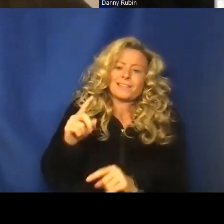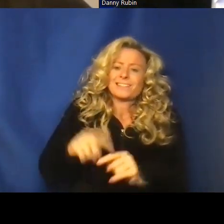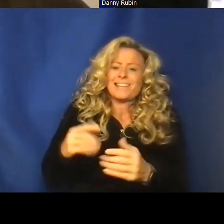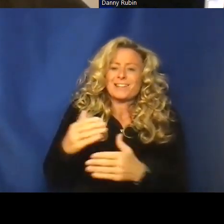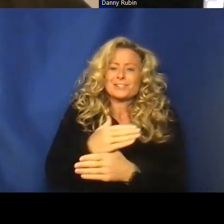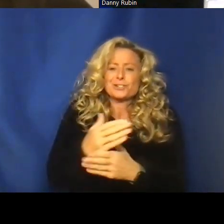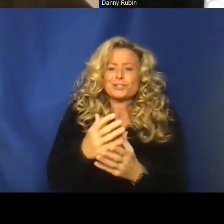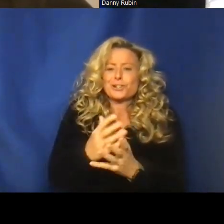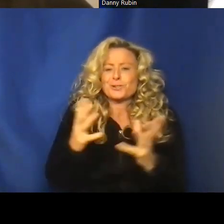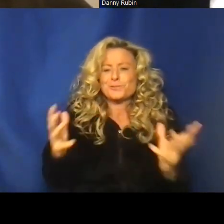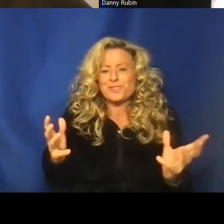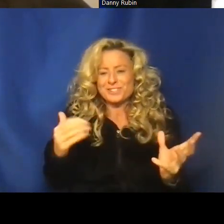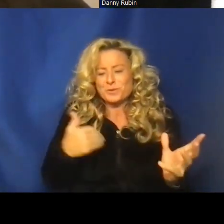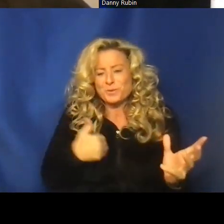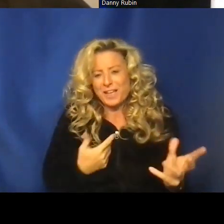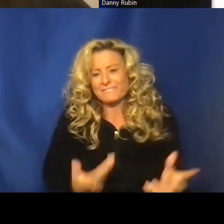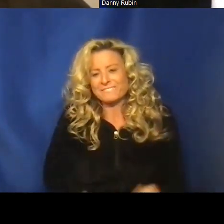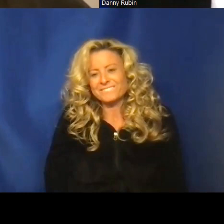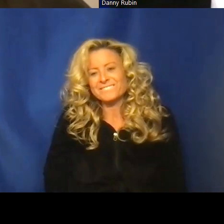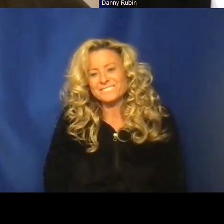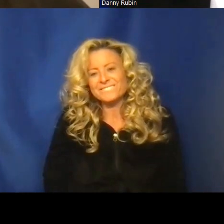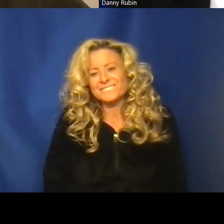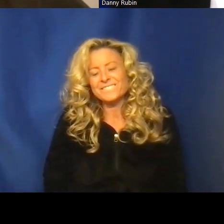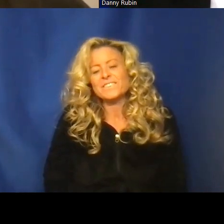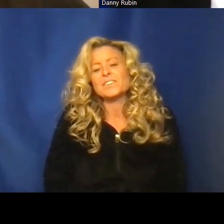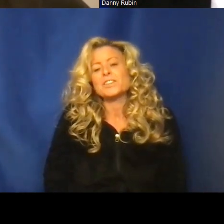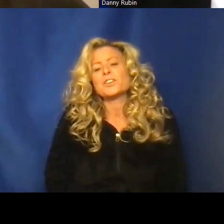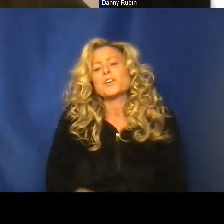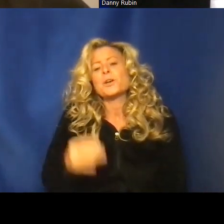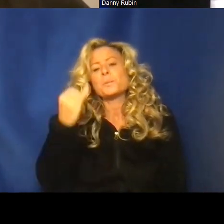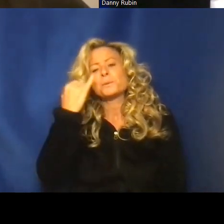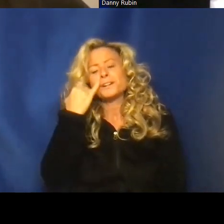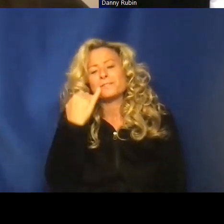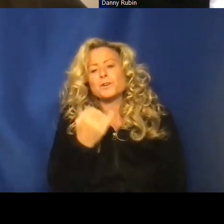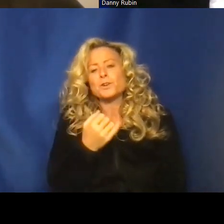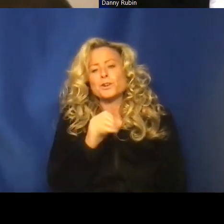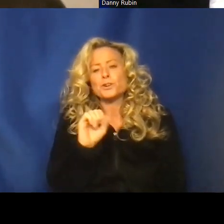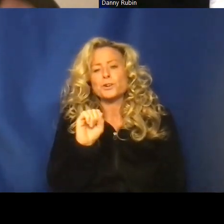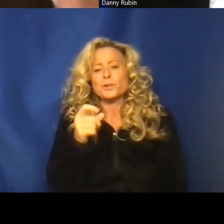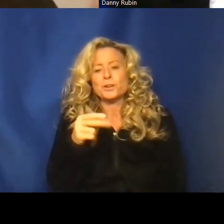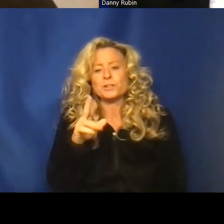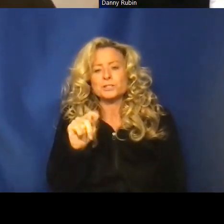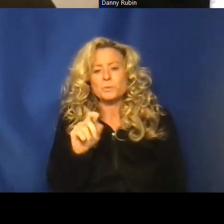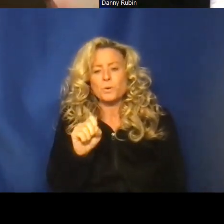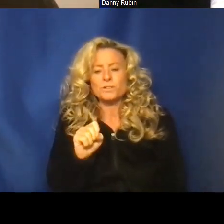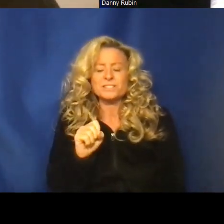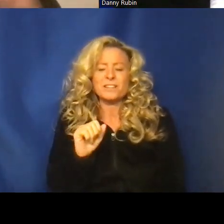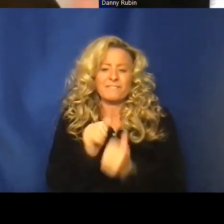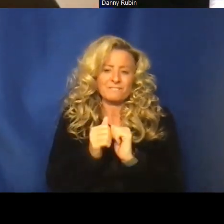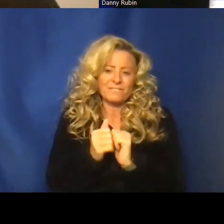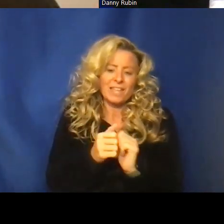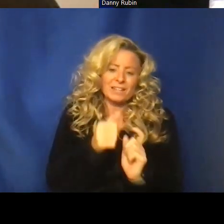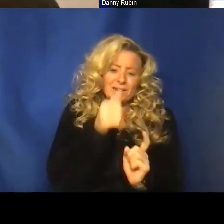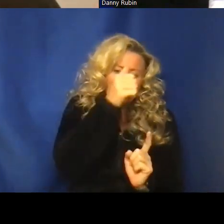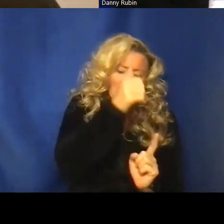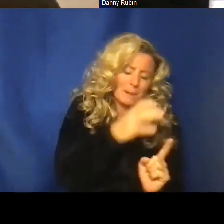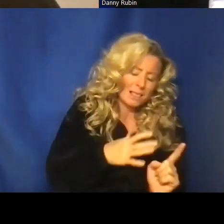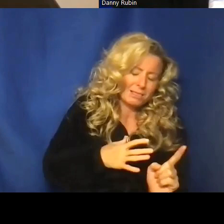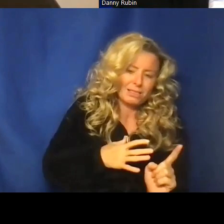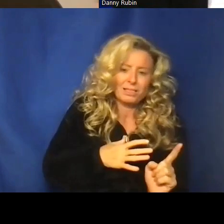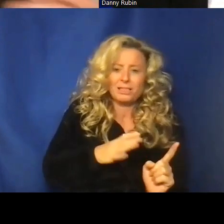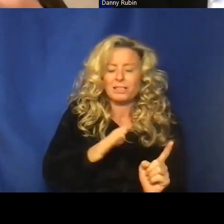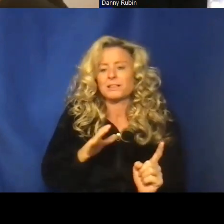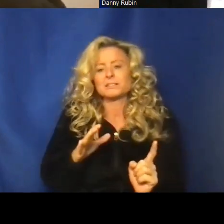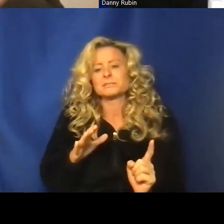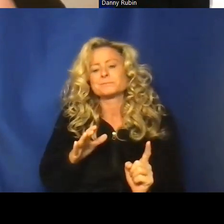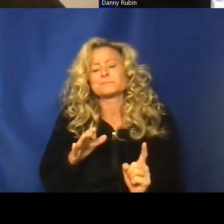of what we fair, have. fair. But it's your sports fan that you would think, a male, late